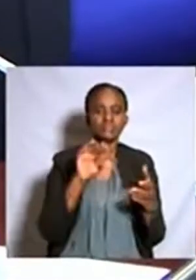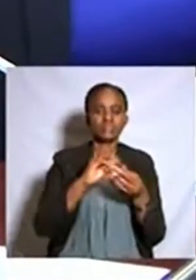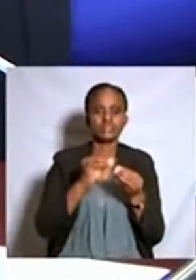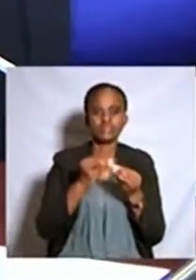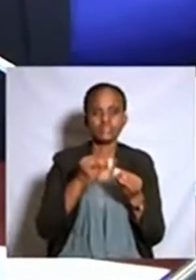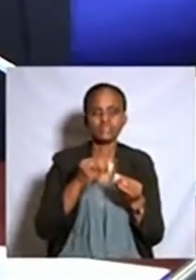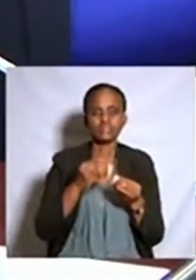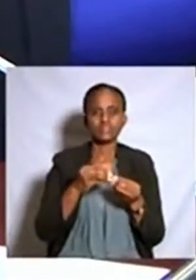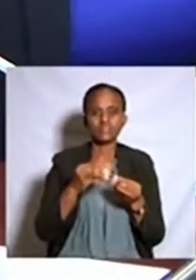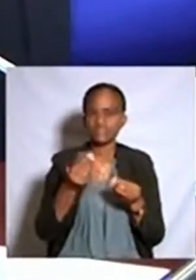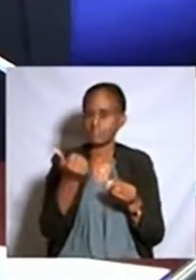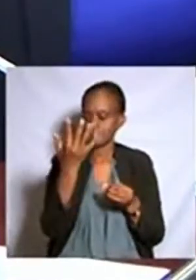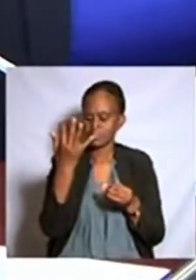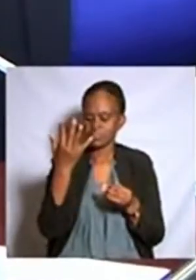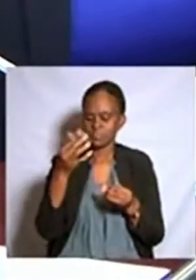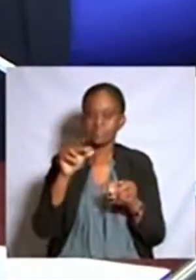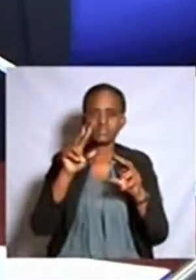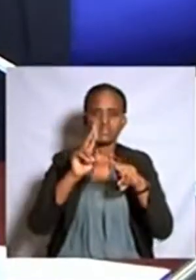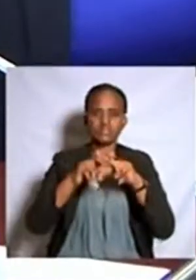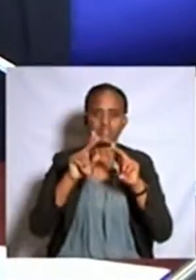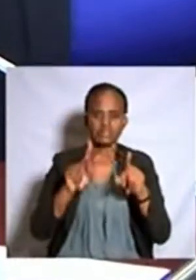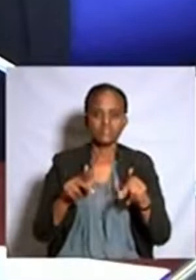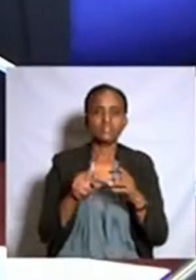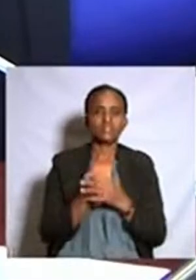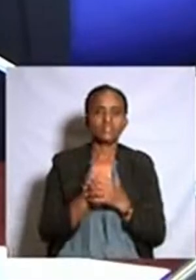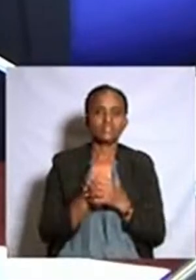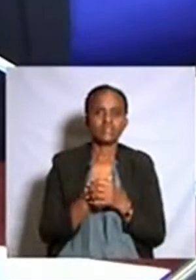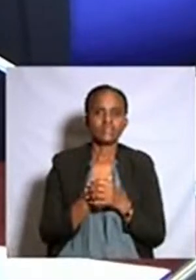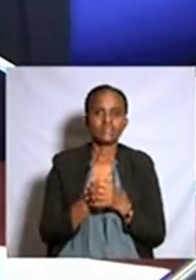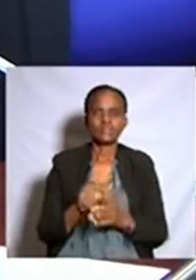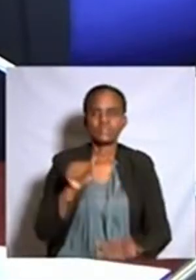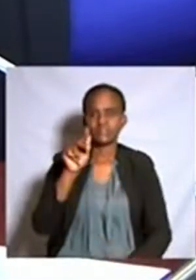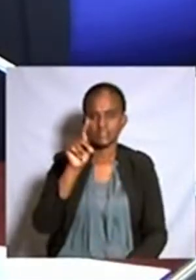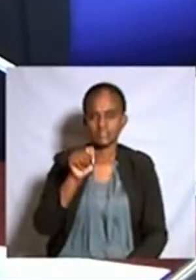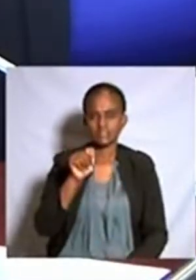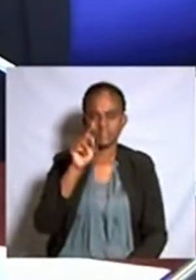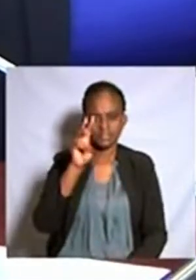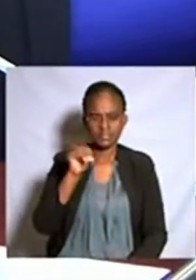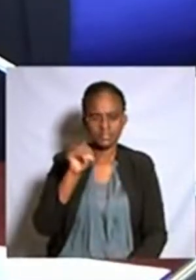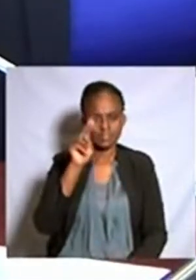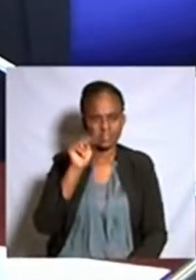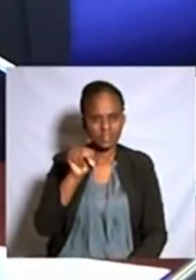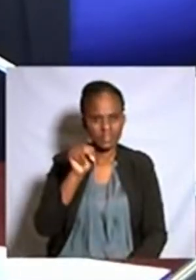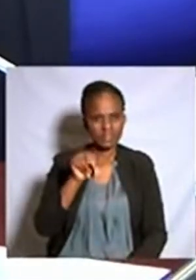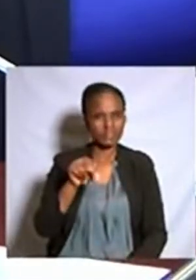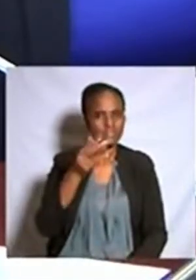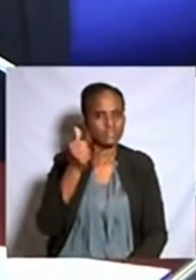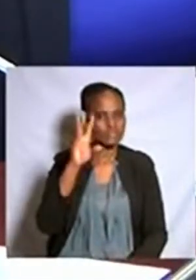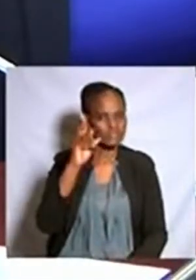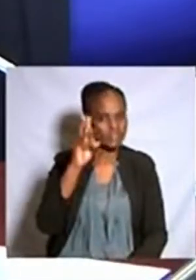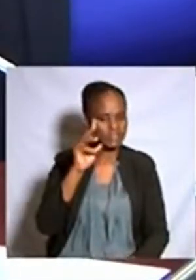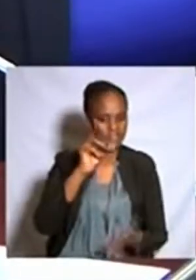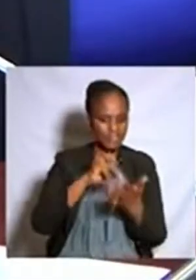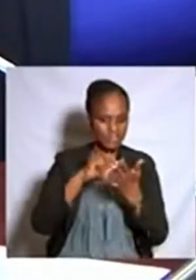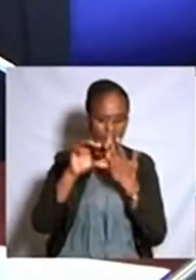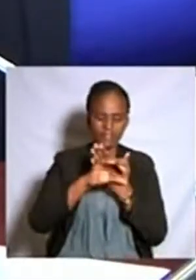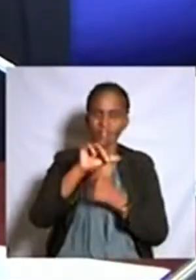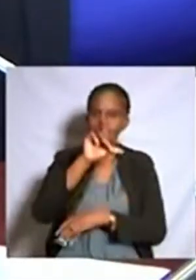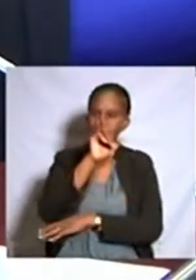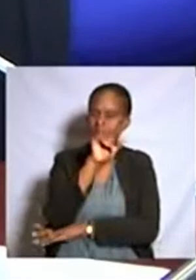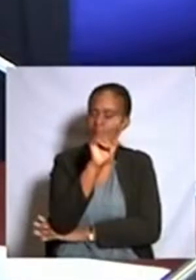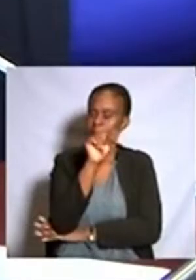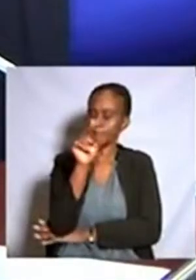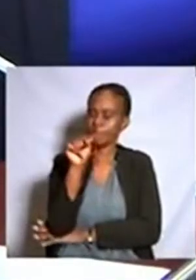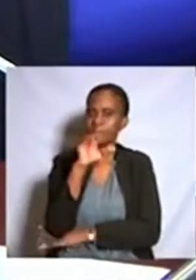is Tisalameri. We outsourced to TMN on 16 March 2022, and